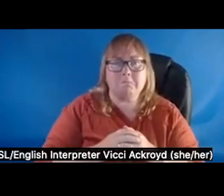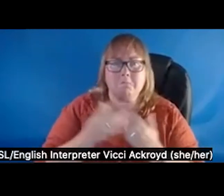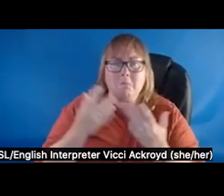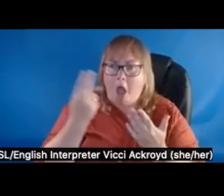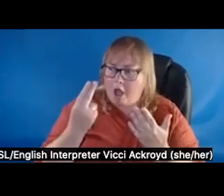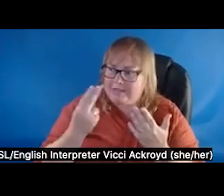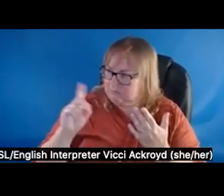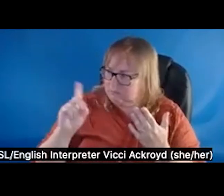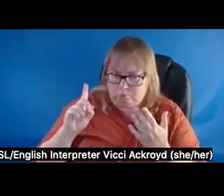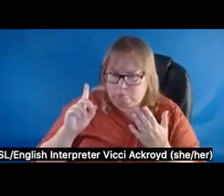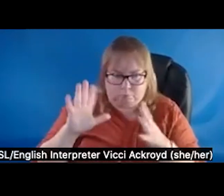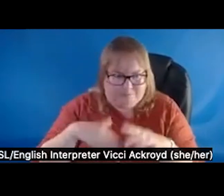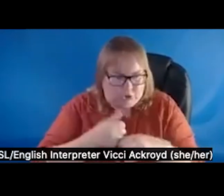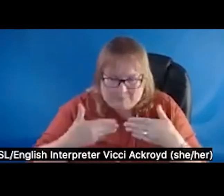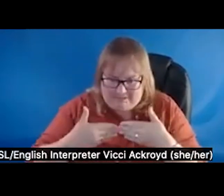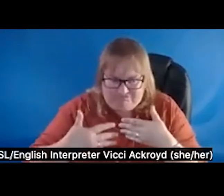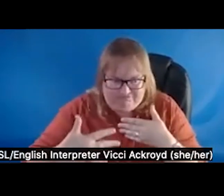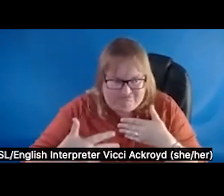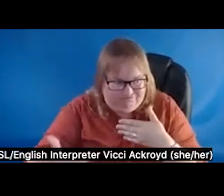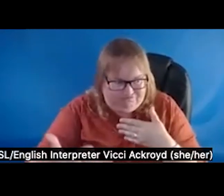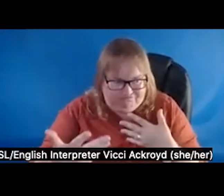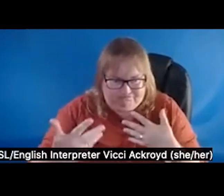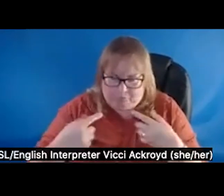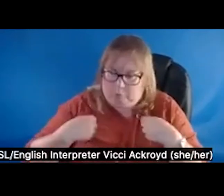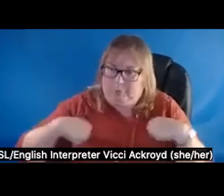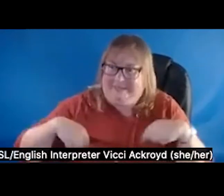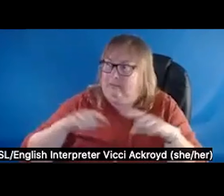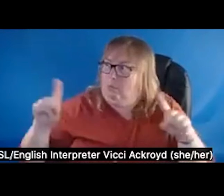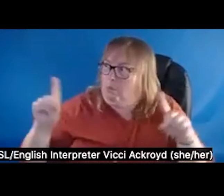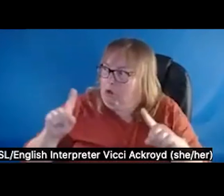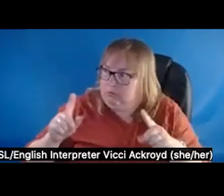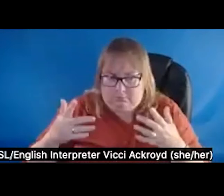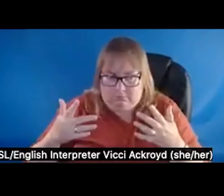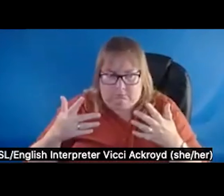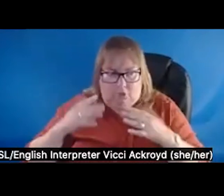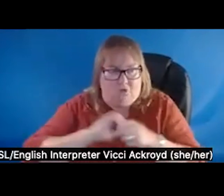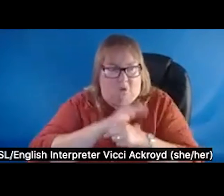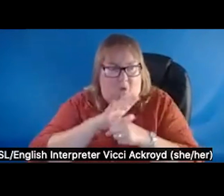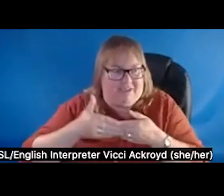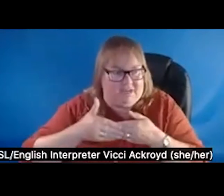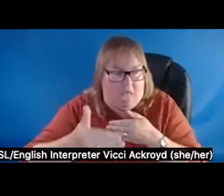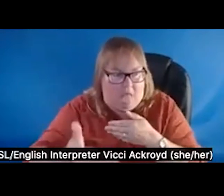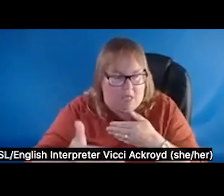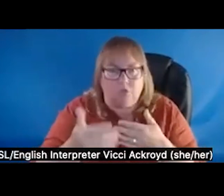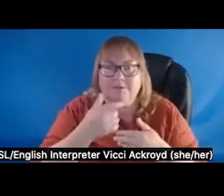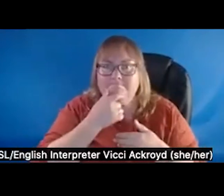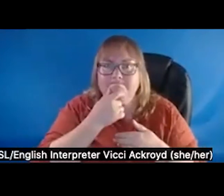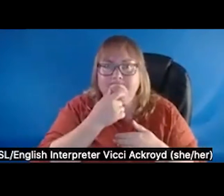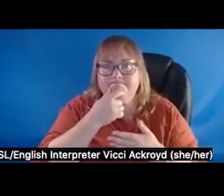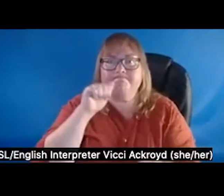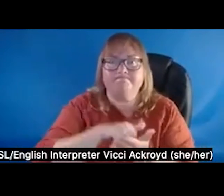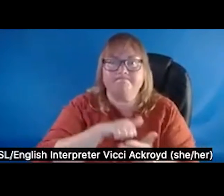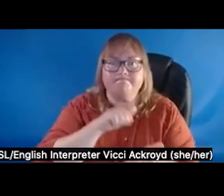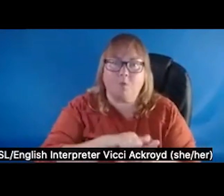doing, what we're doing in this landscape, in this climate. So we decided to make harsh light as